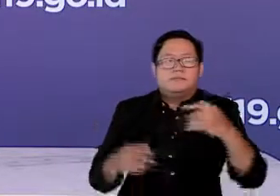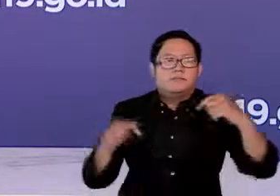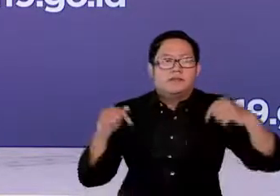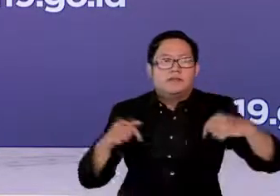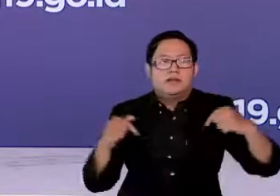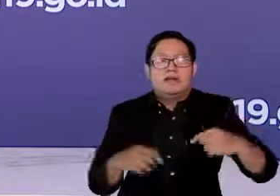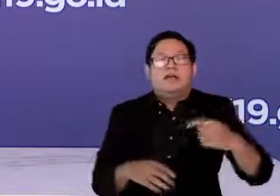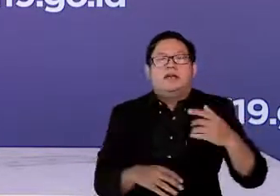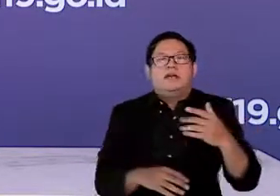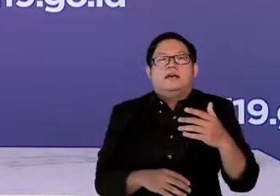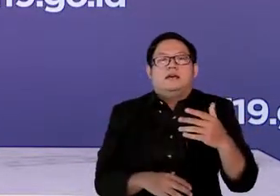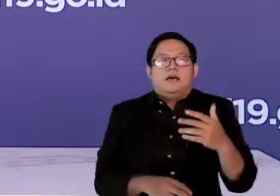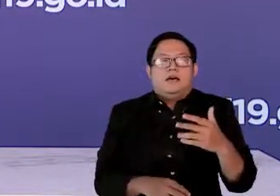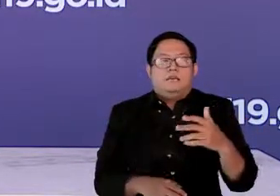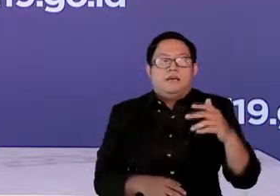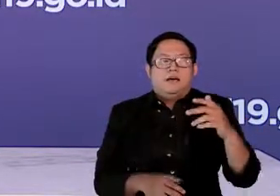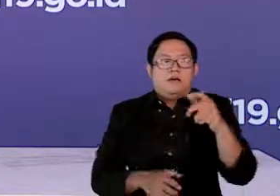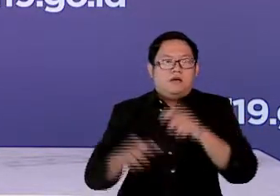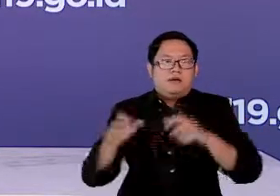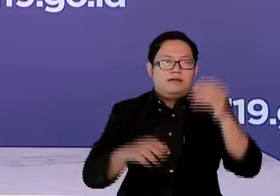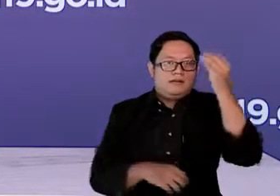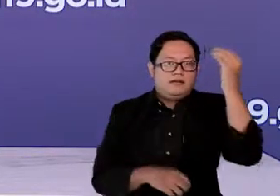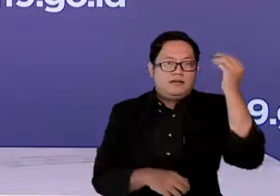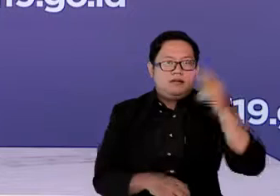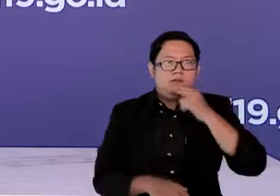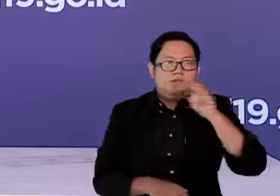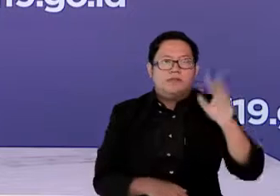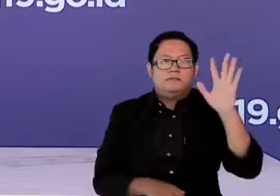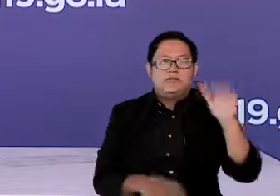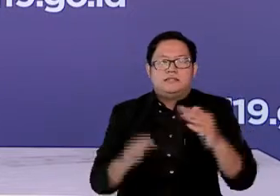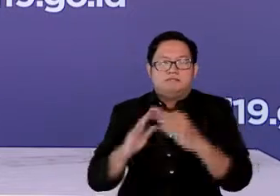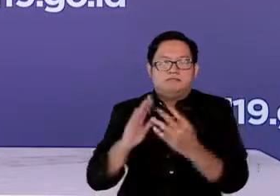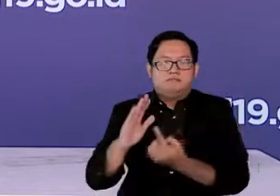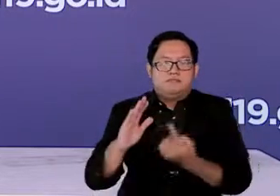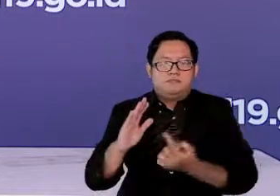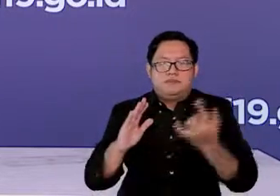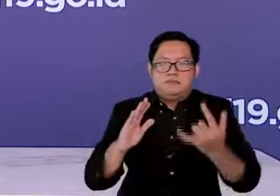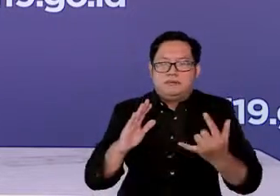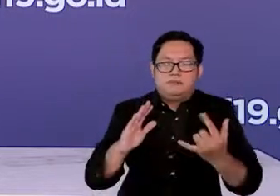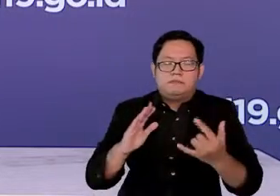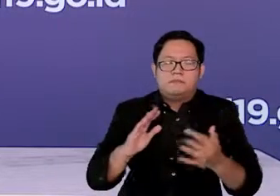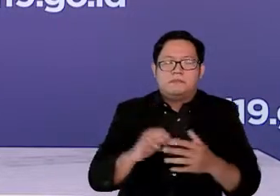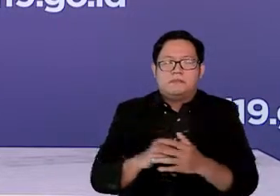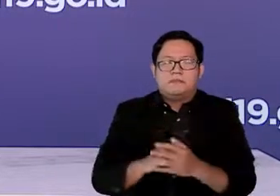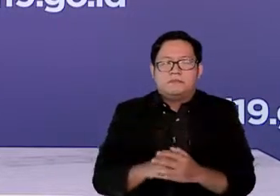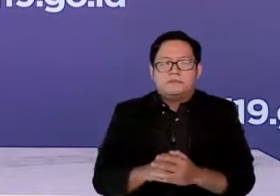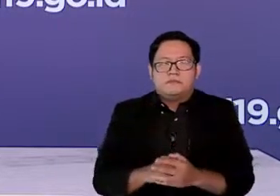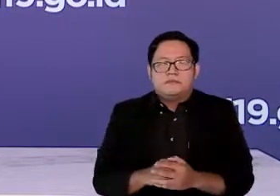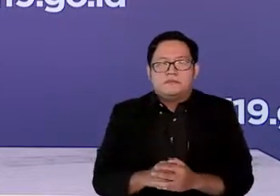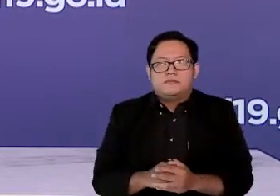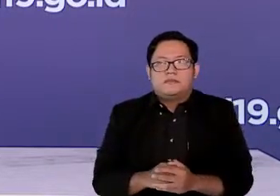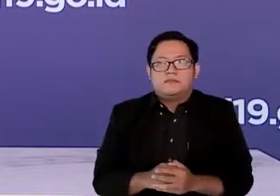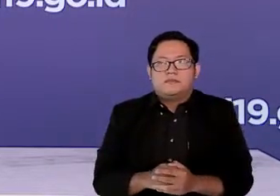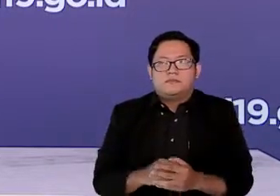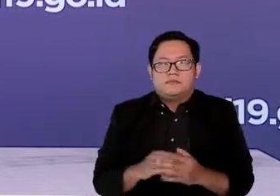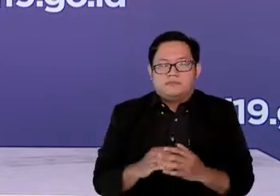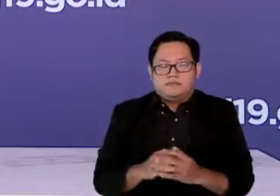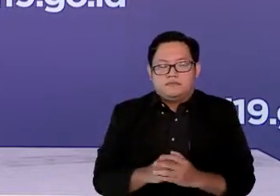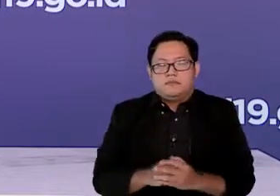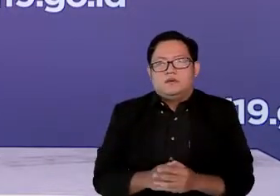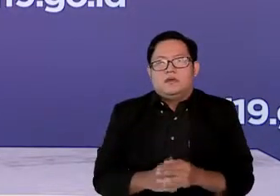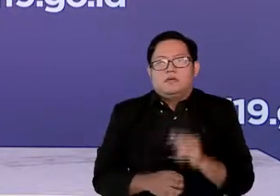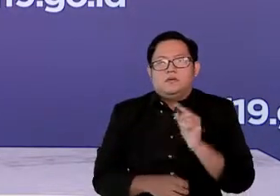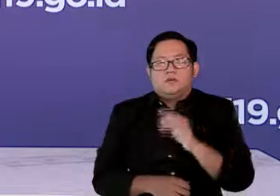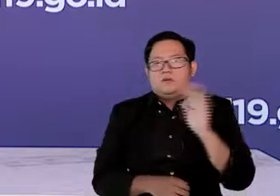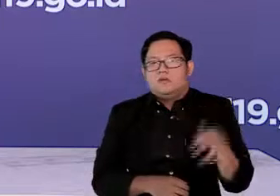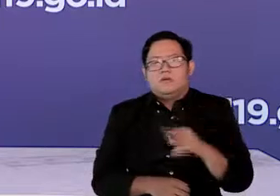international travelers are still mandated to quarantine for 8 days as per the Task Force Circular number 18, year